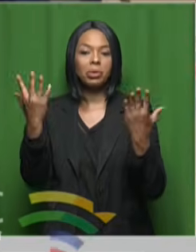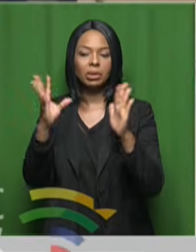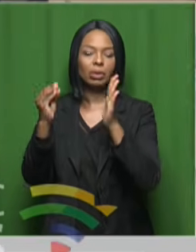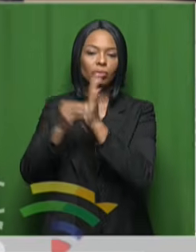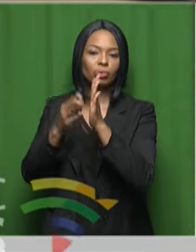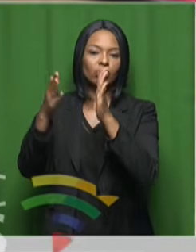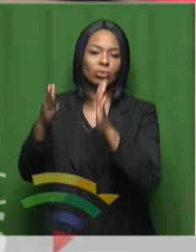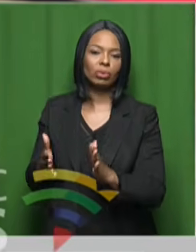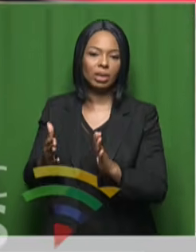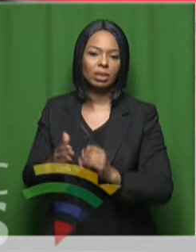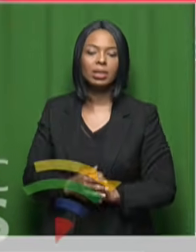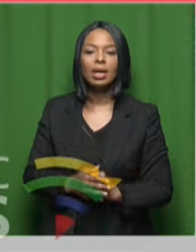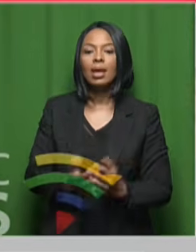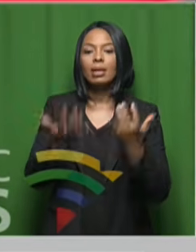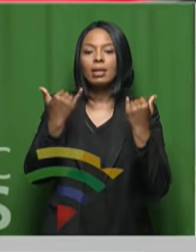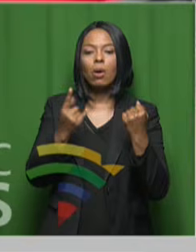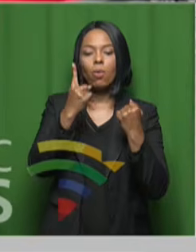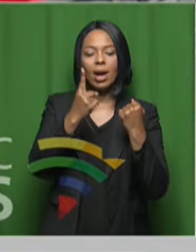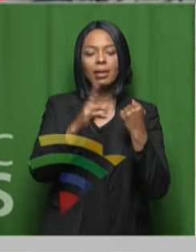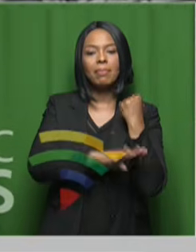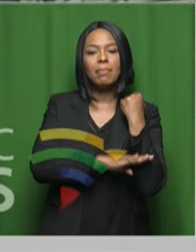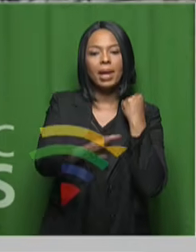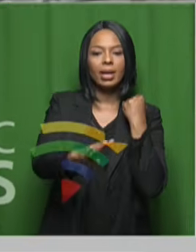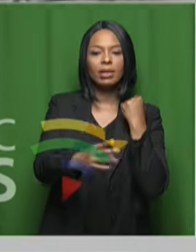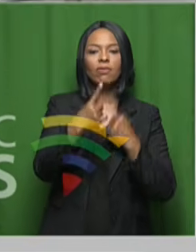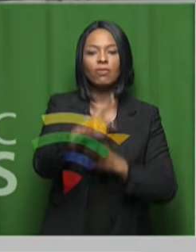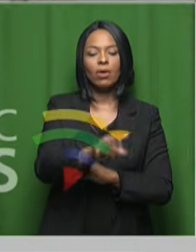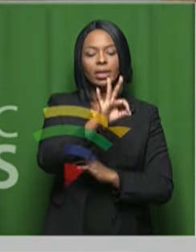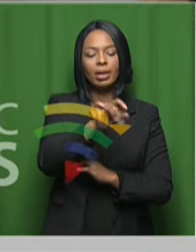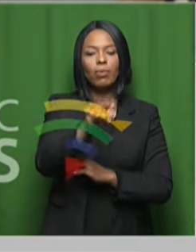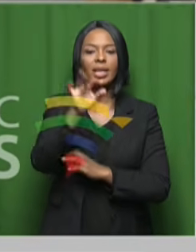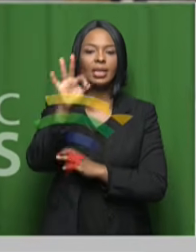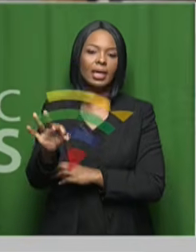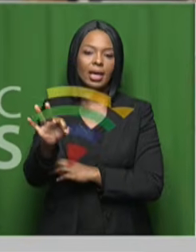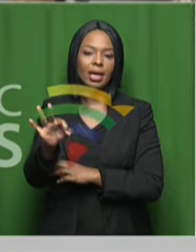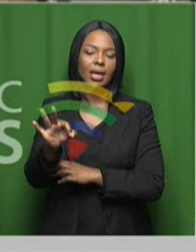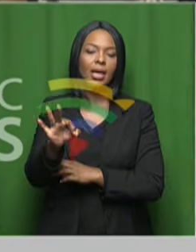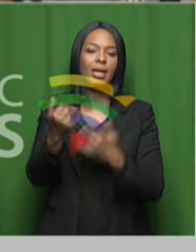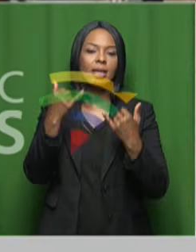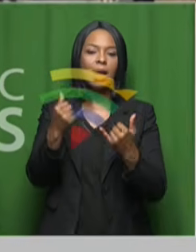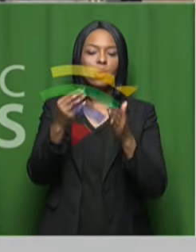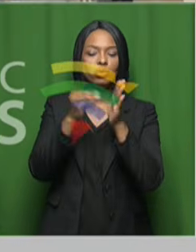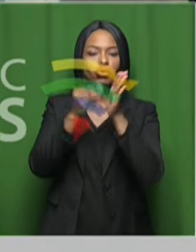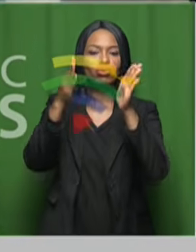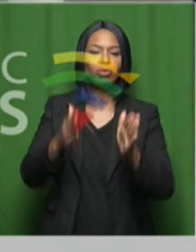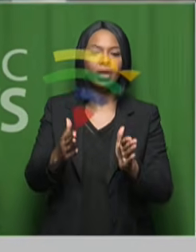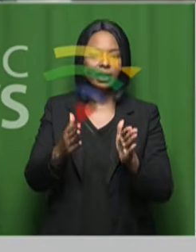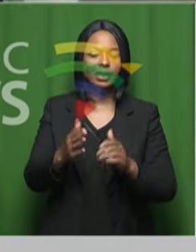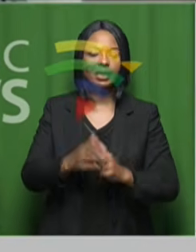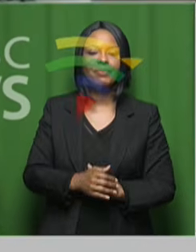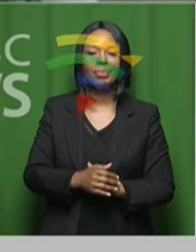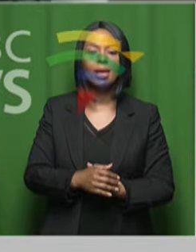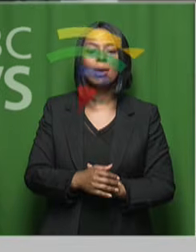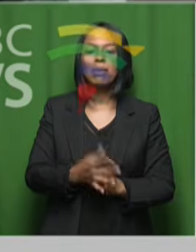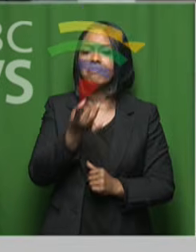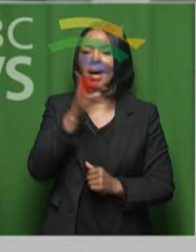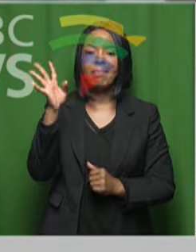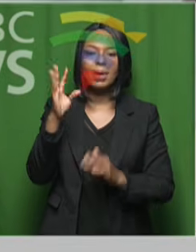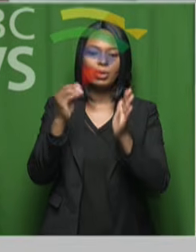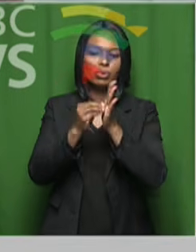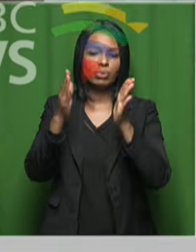there's literally one bed for 3.3 learners or students. And that's physically impossible. It really is. There's just